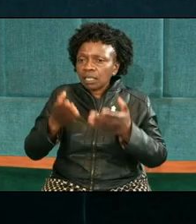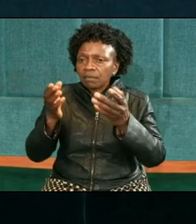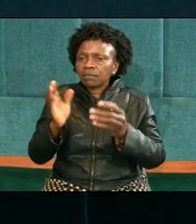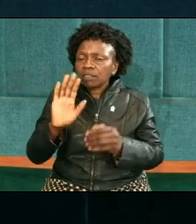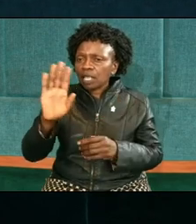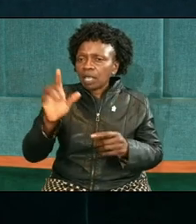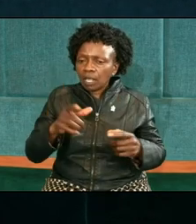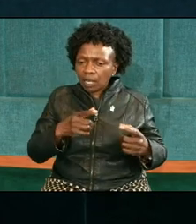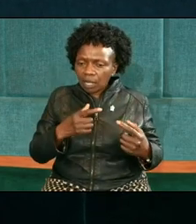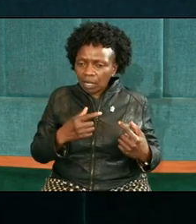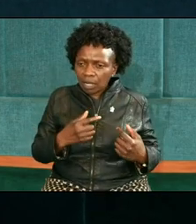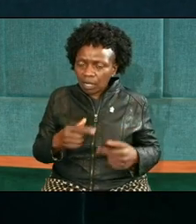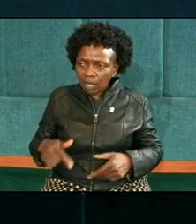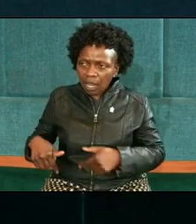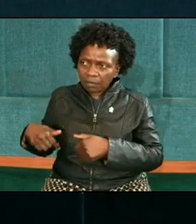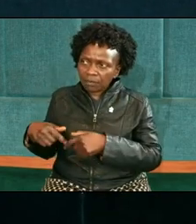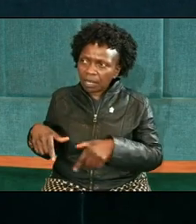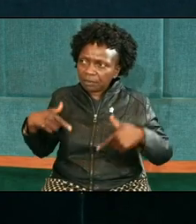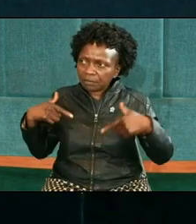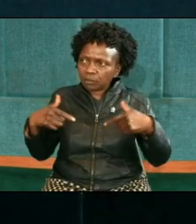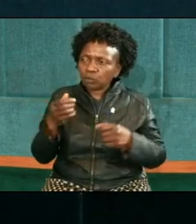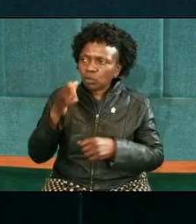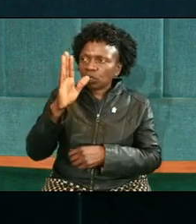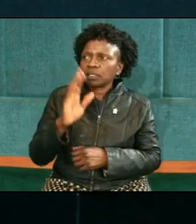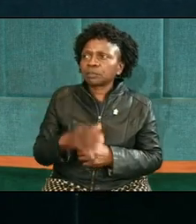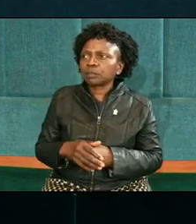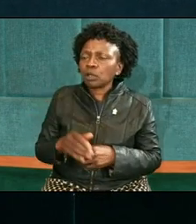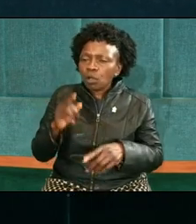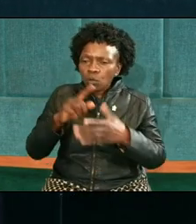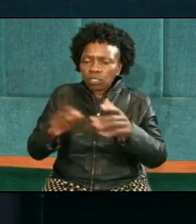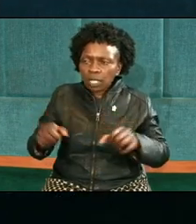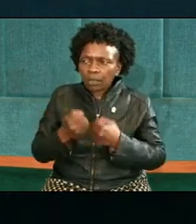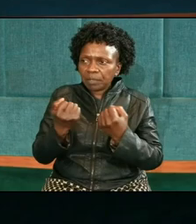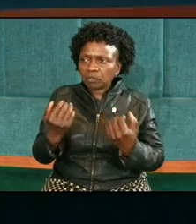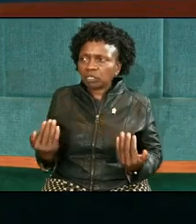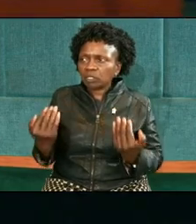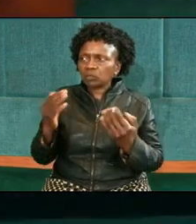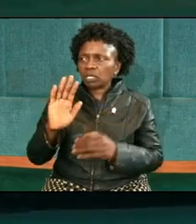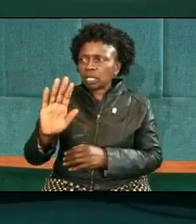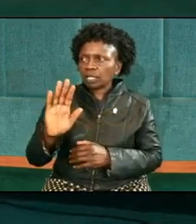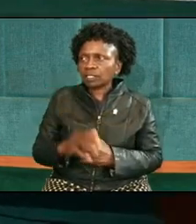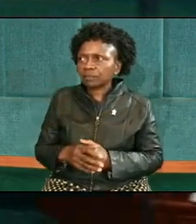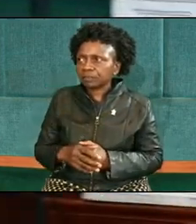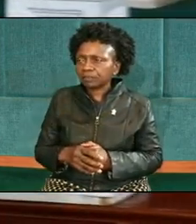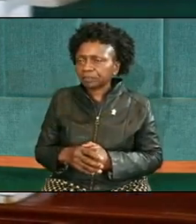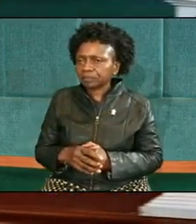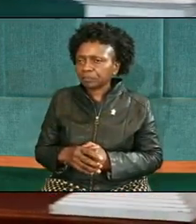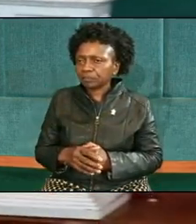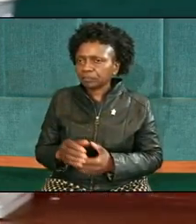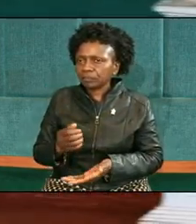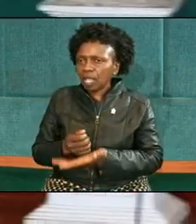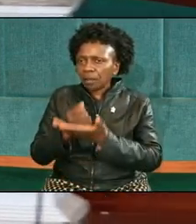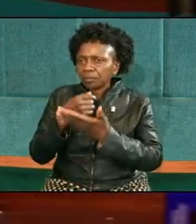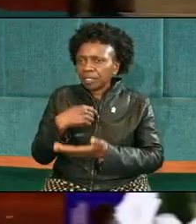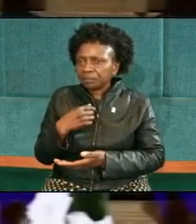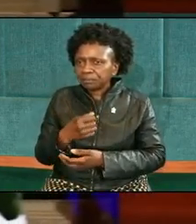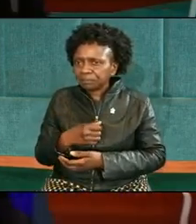God. So what happened to the children? How will they get saved? Come on,